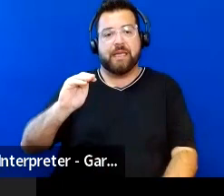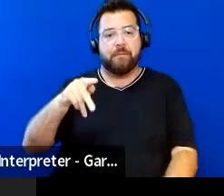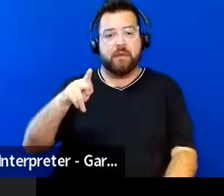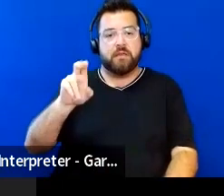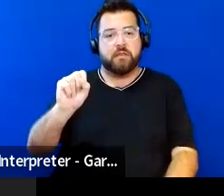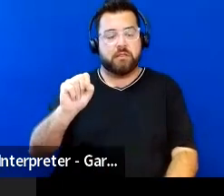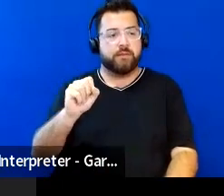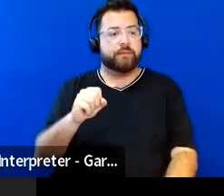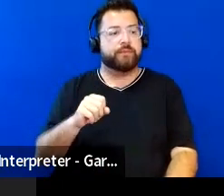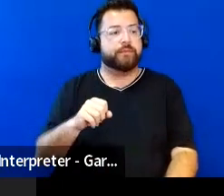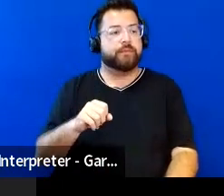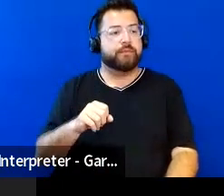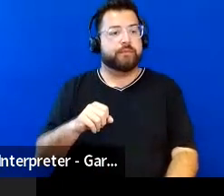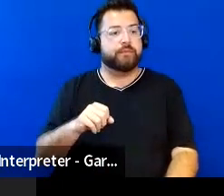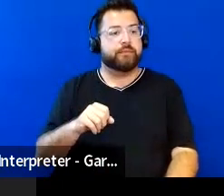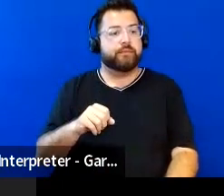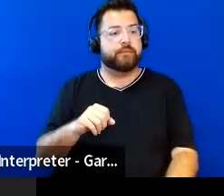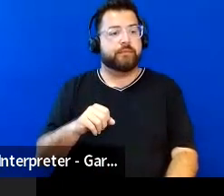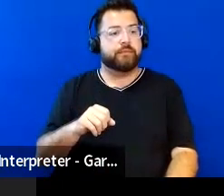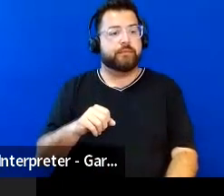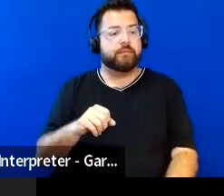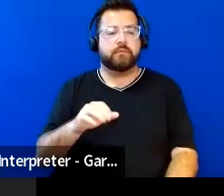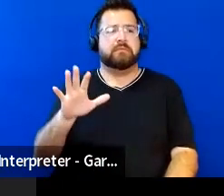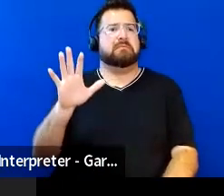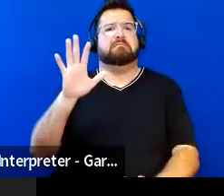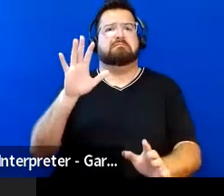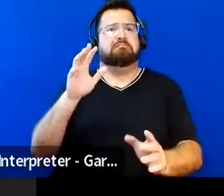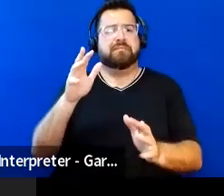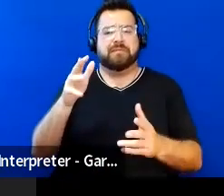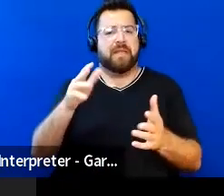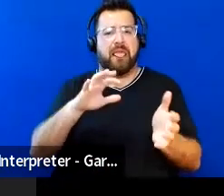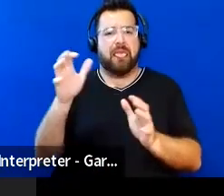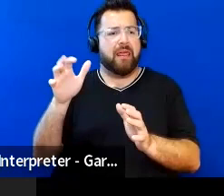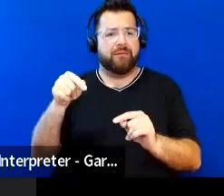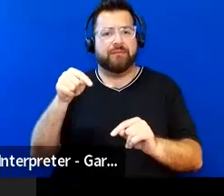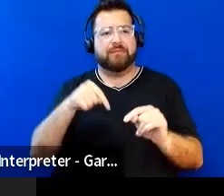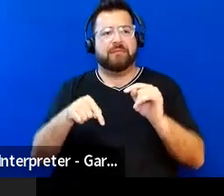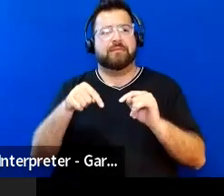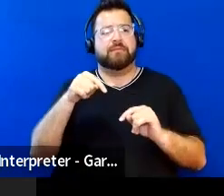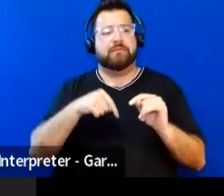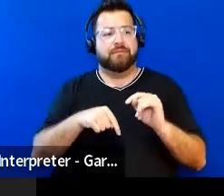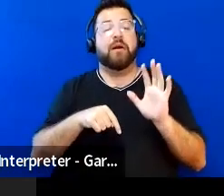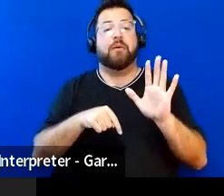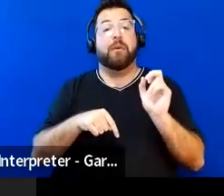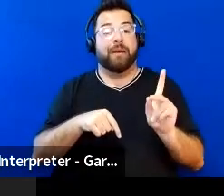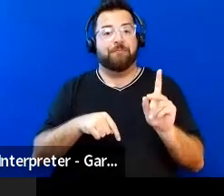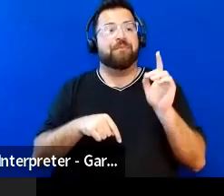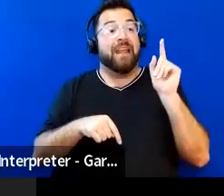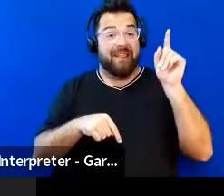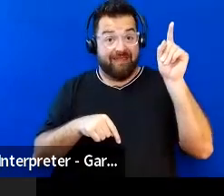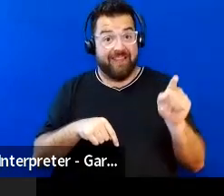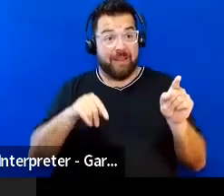and this one is, oh shoot, hold on, okay, this one